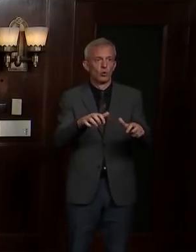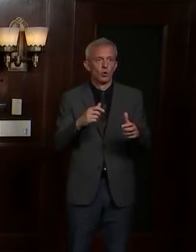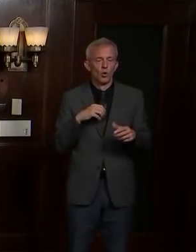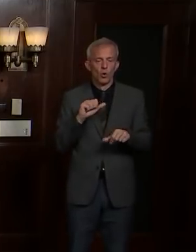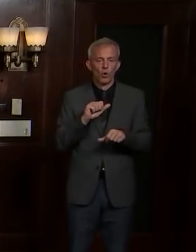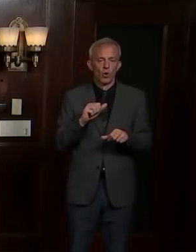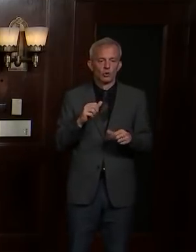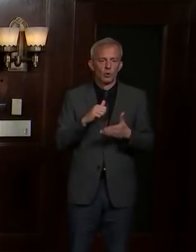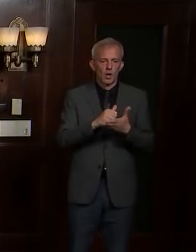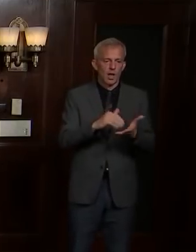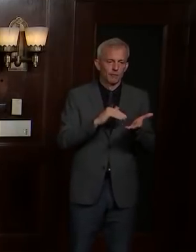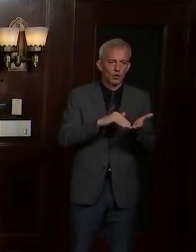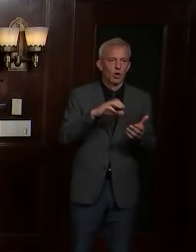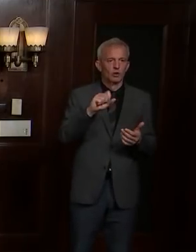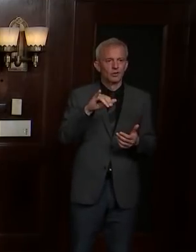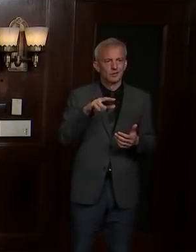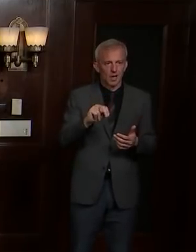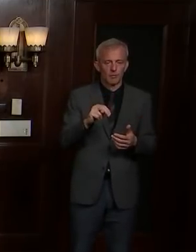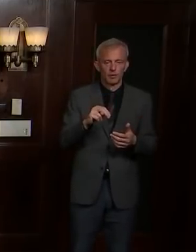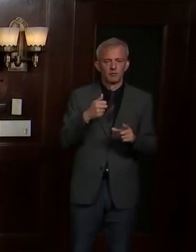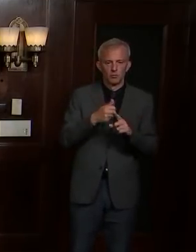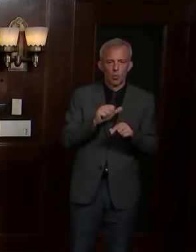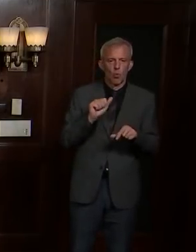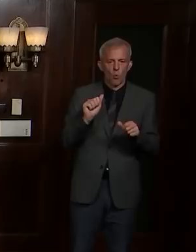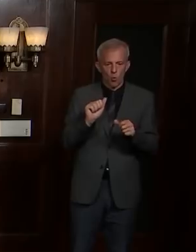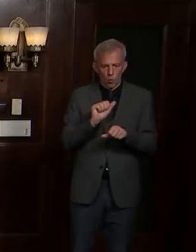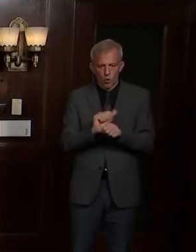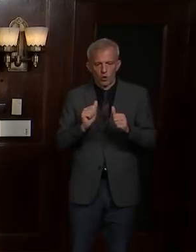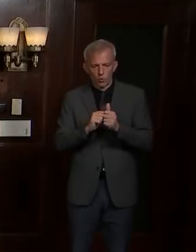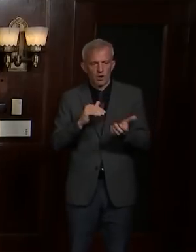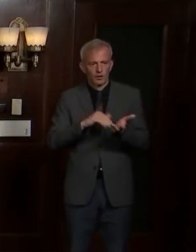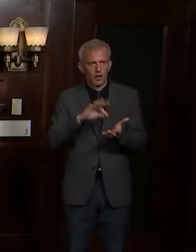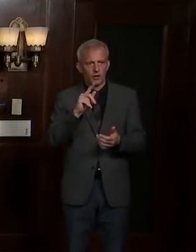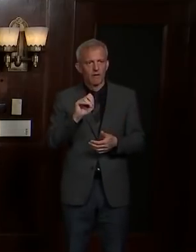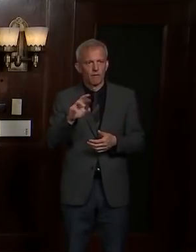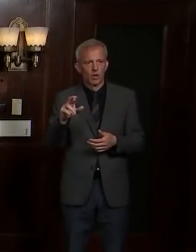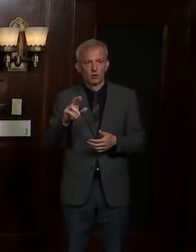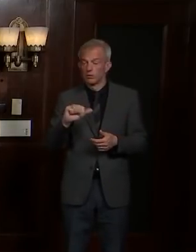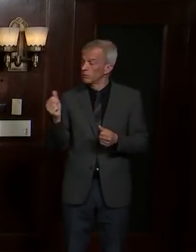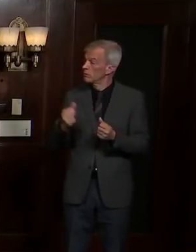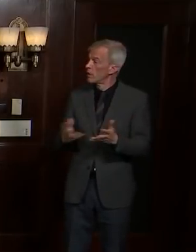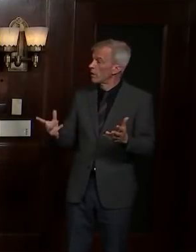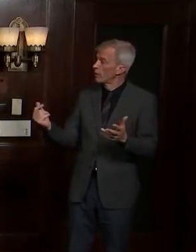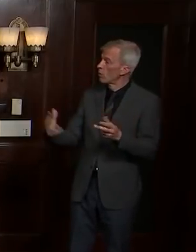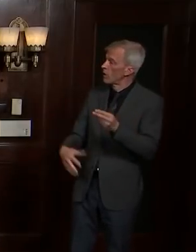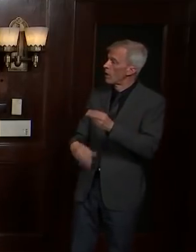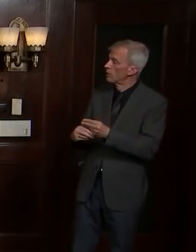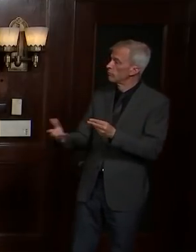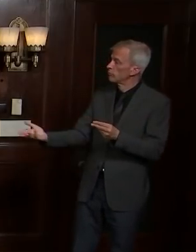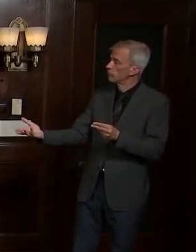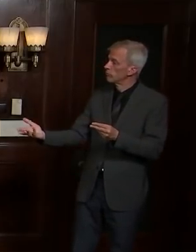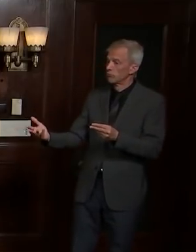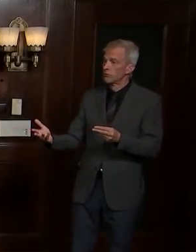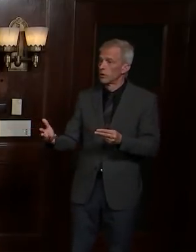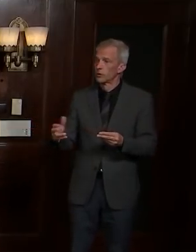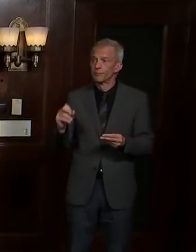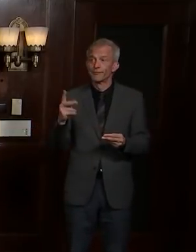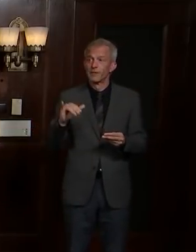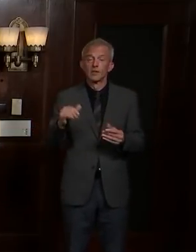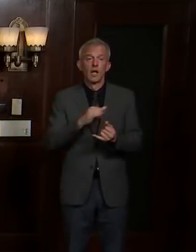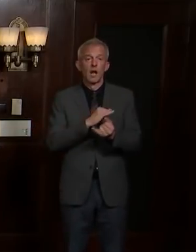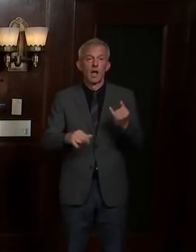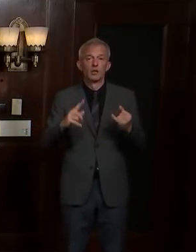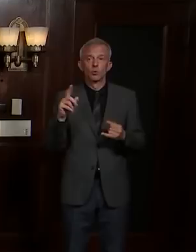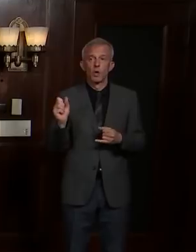with Dr. Ferrer on these studies. All right. Thank you. Anything you want to add on any of that? Okay. That was the last